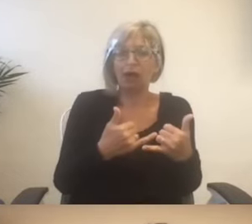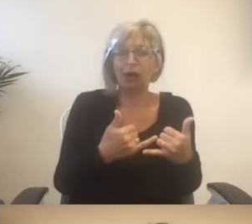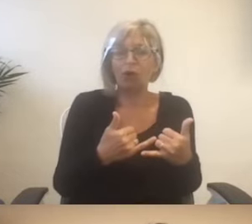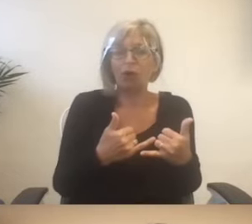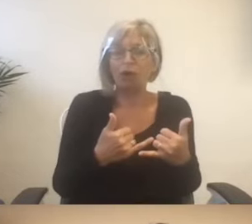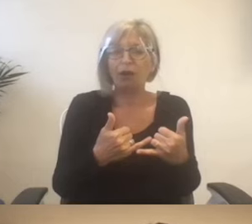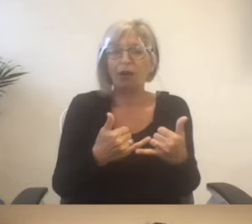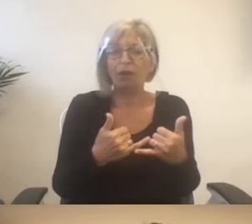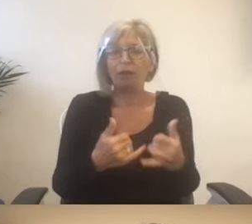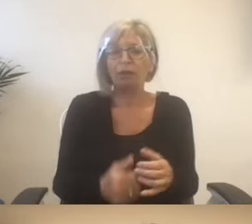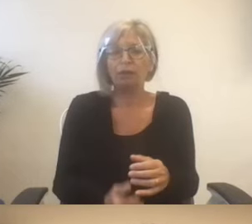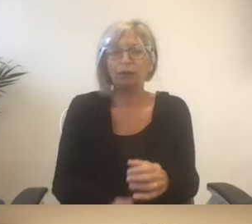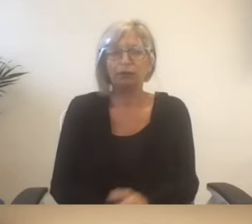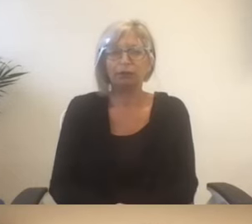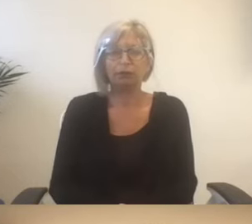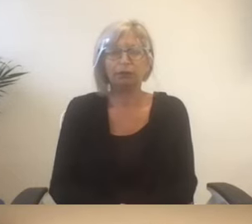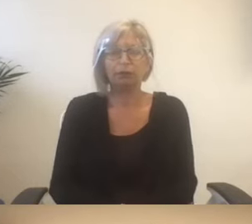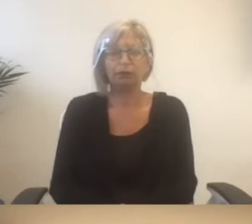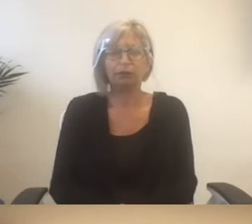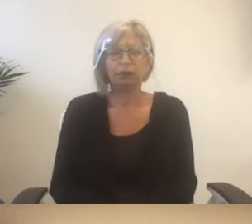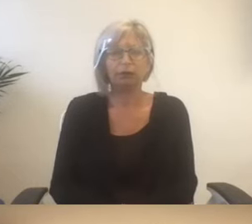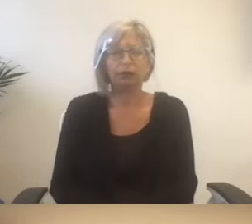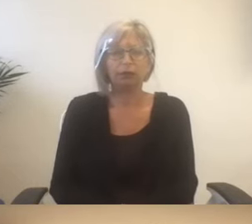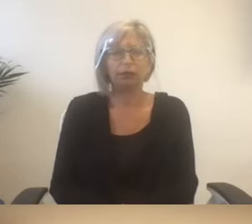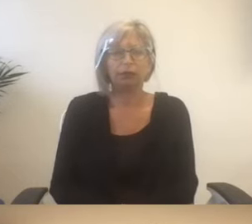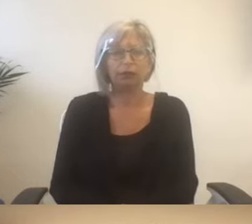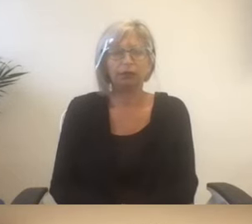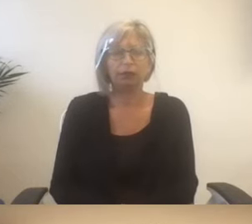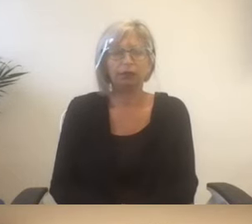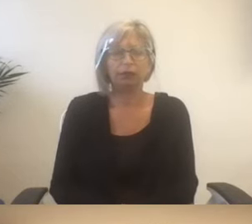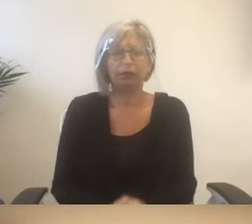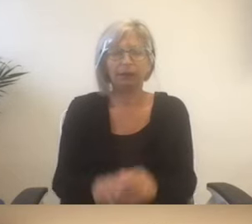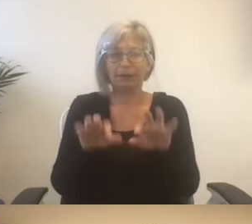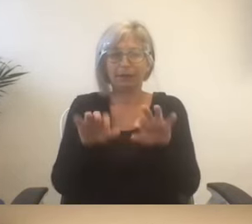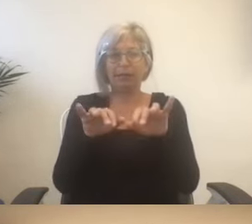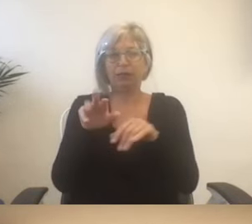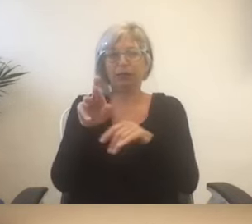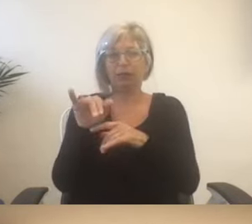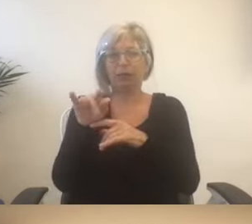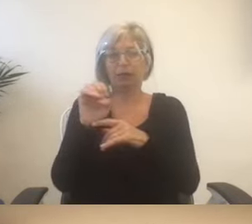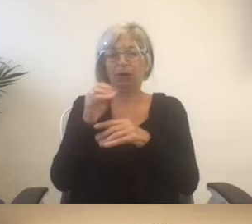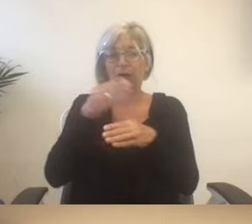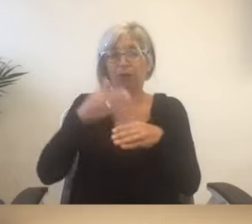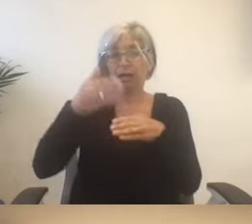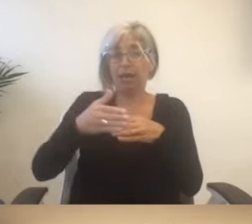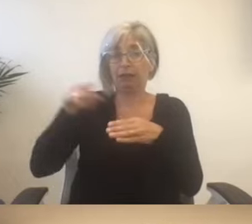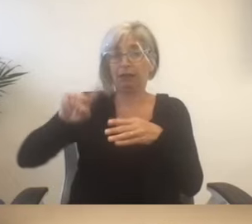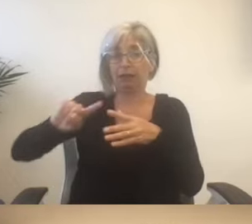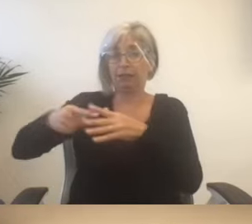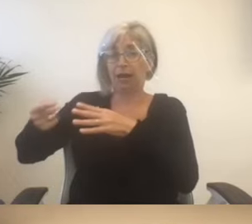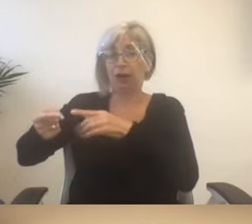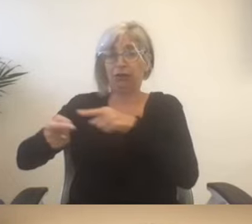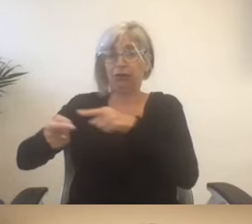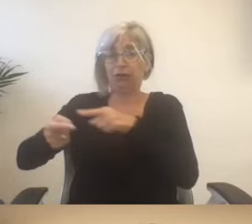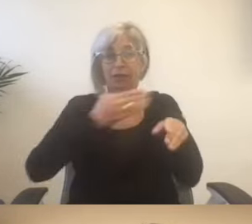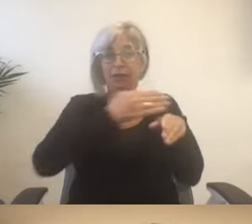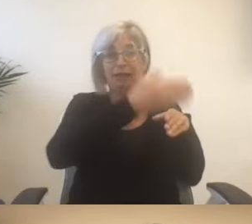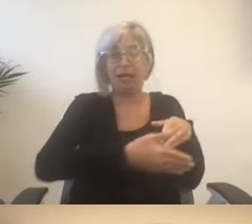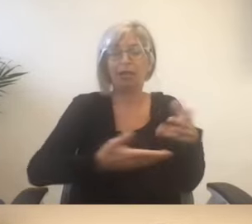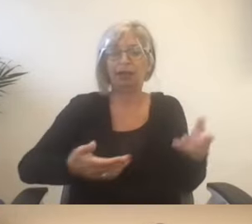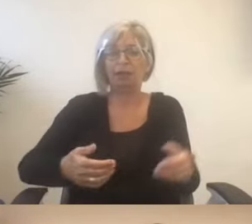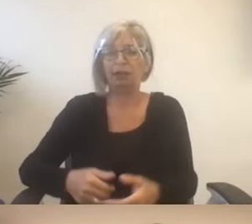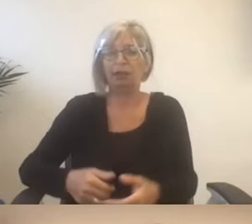is a demonstration, I'm going to just basically consider the route, the endpoint and the start point being the same for now, because I'm just